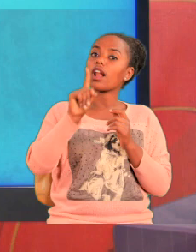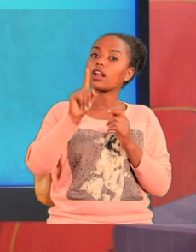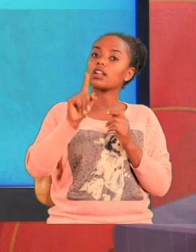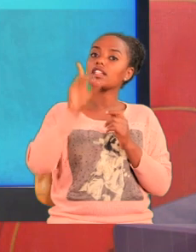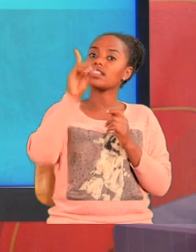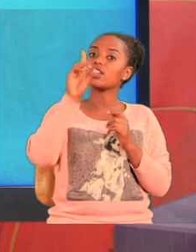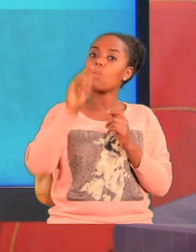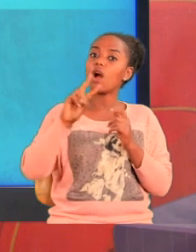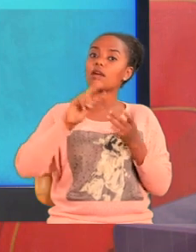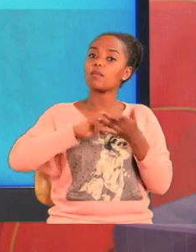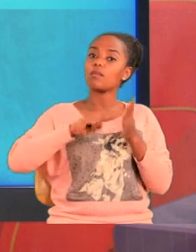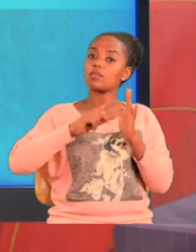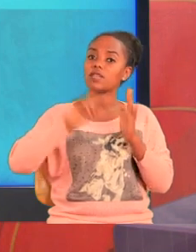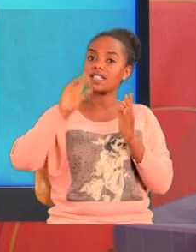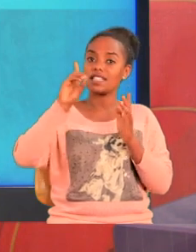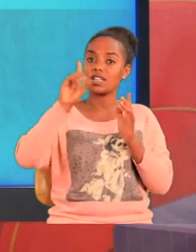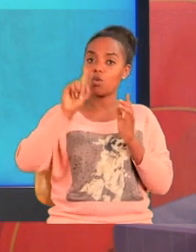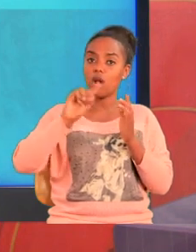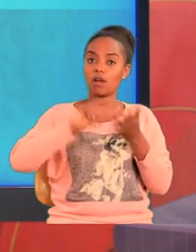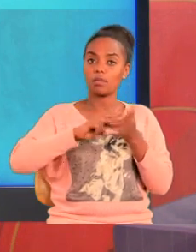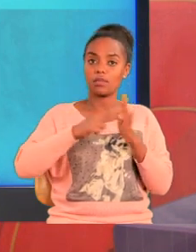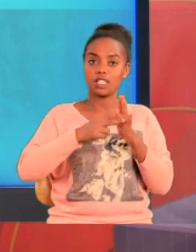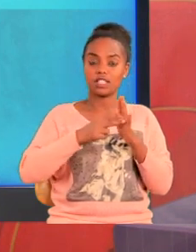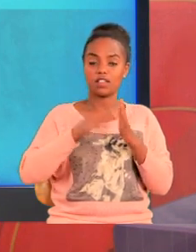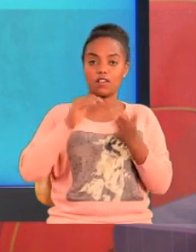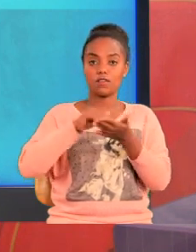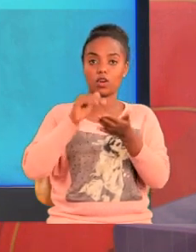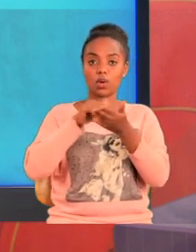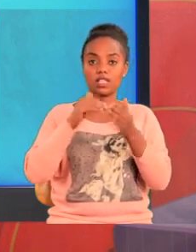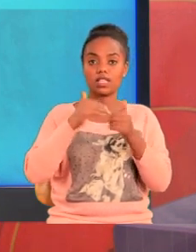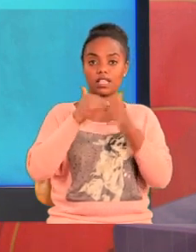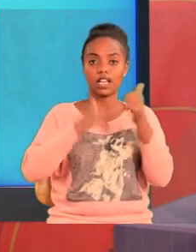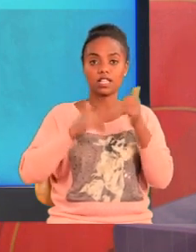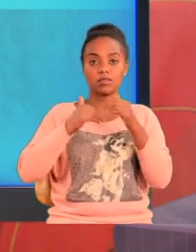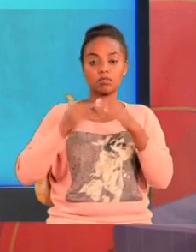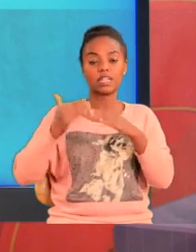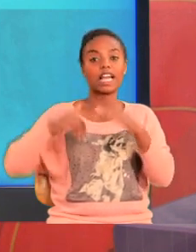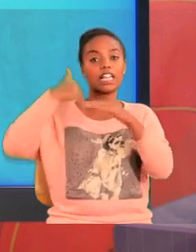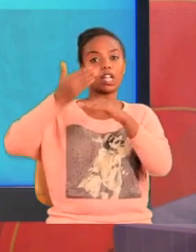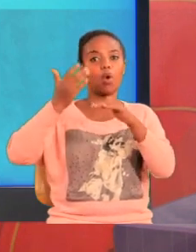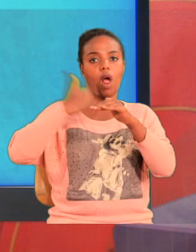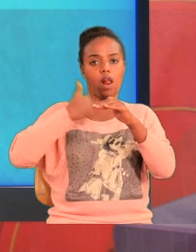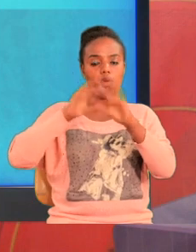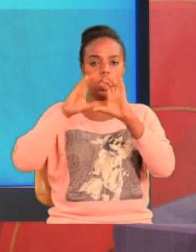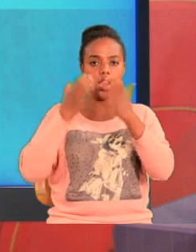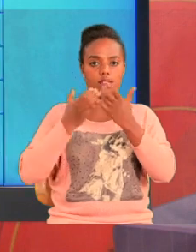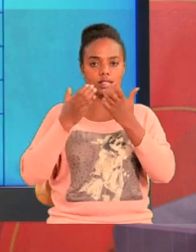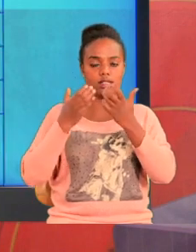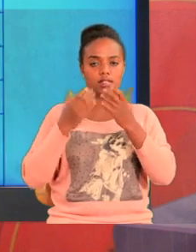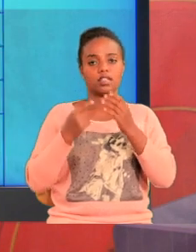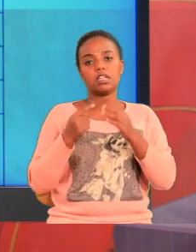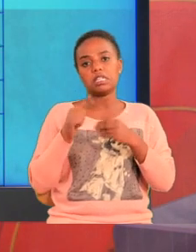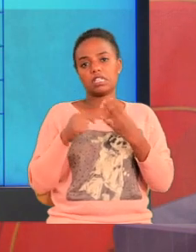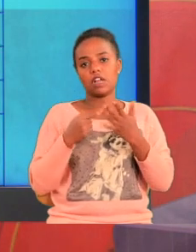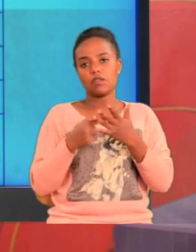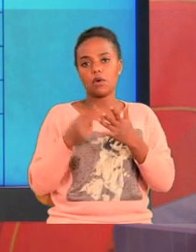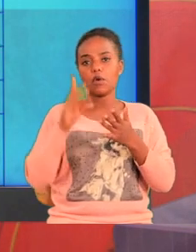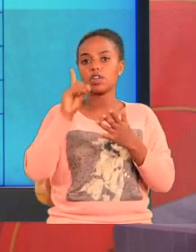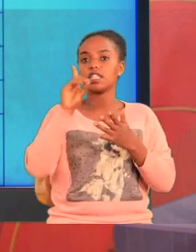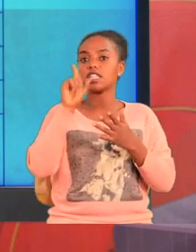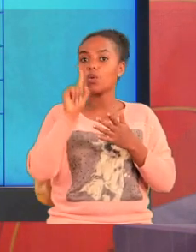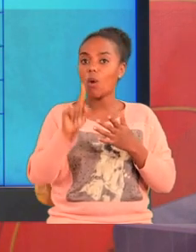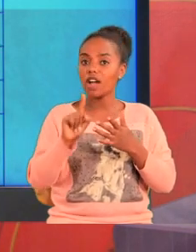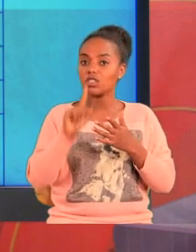D1 means it is the difference between the frequency of the modal class and the preceding class. Therefore, D1, to